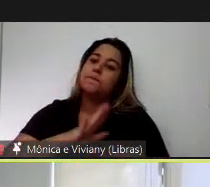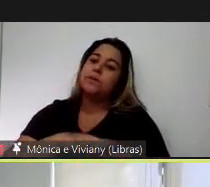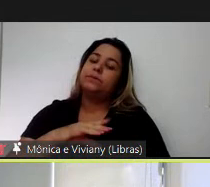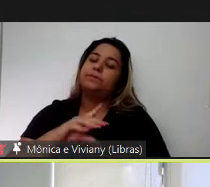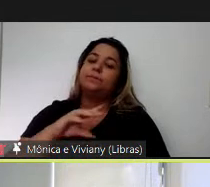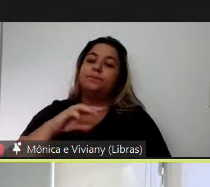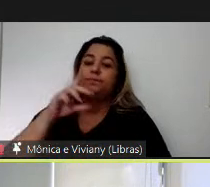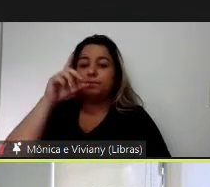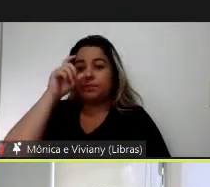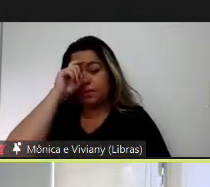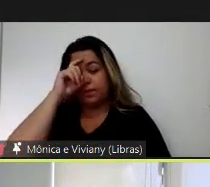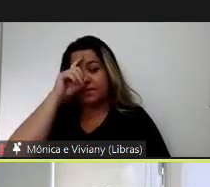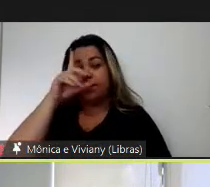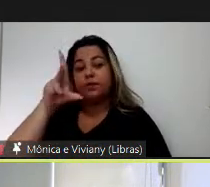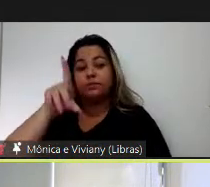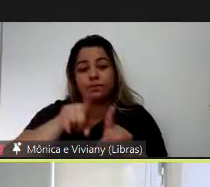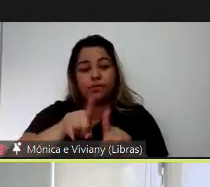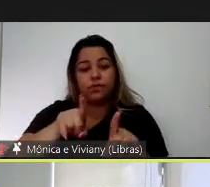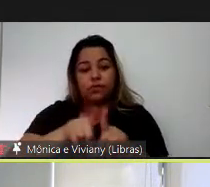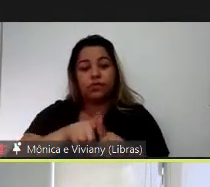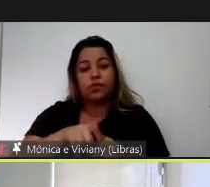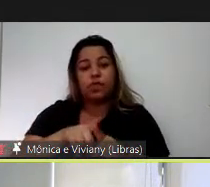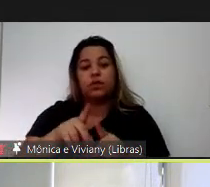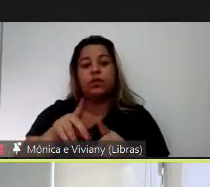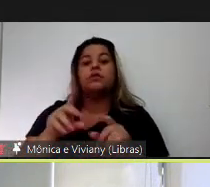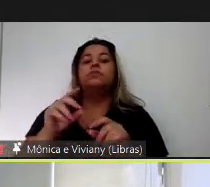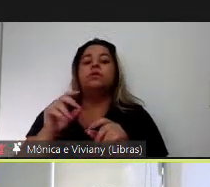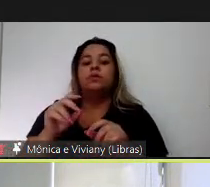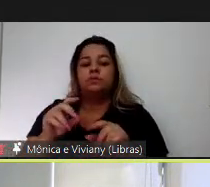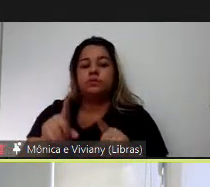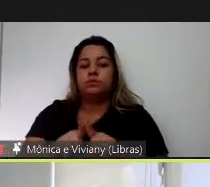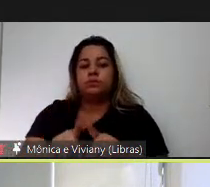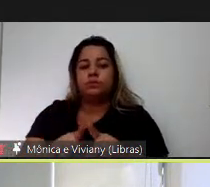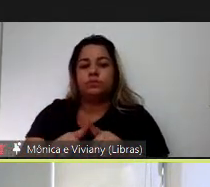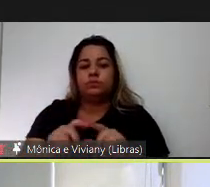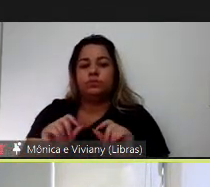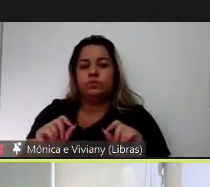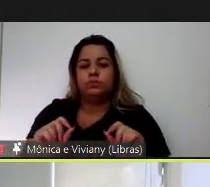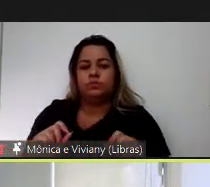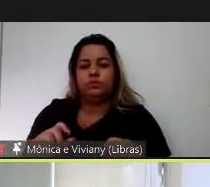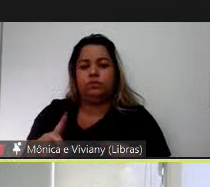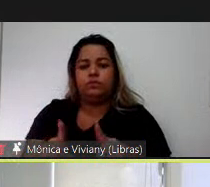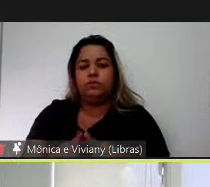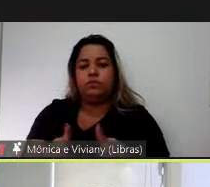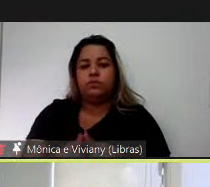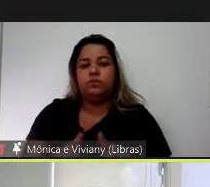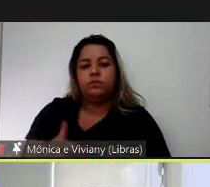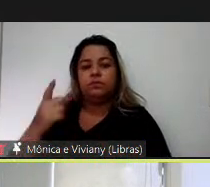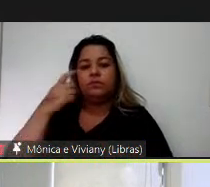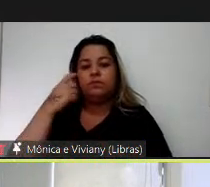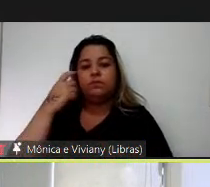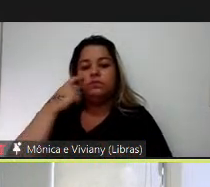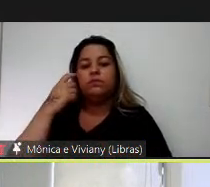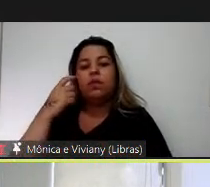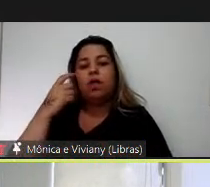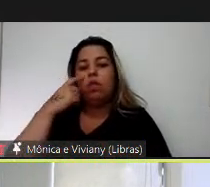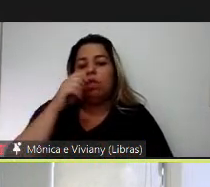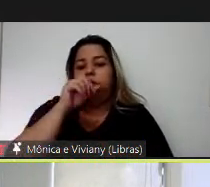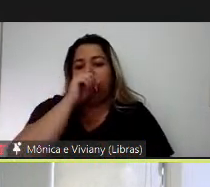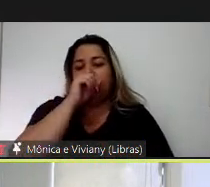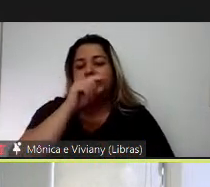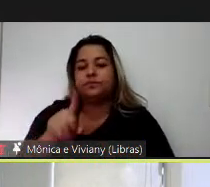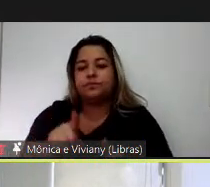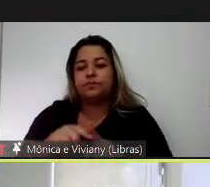project that's called Mais Médicos in Brazil. We have a lot of professionals